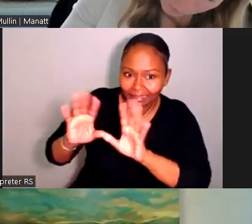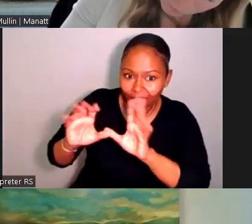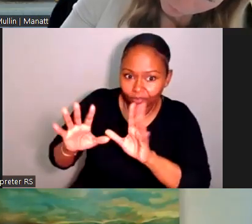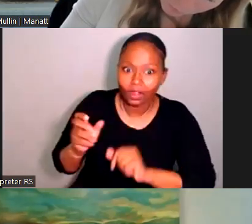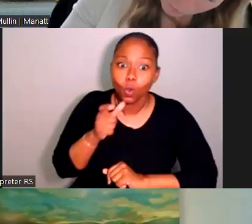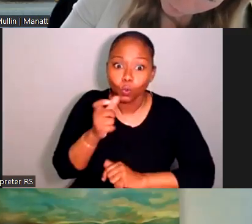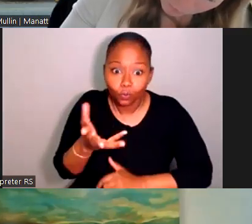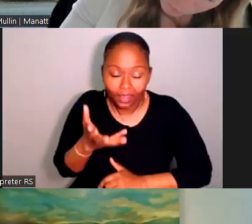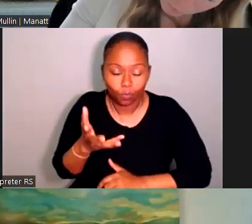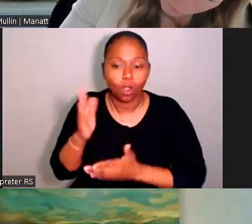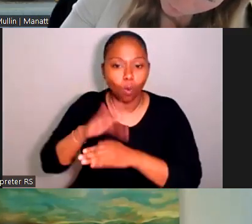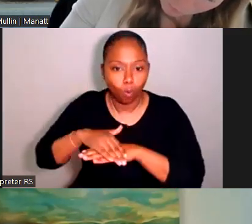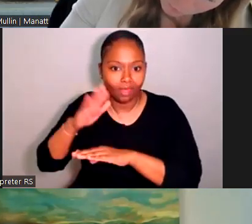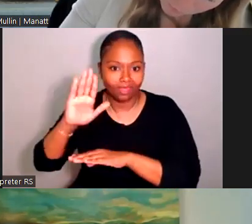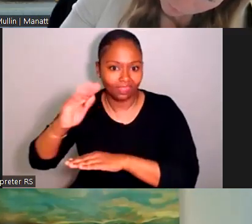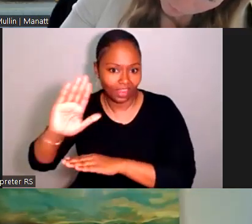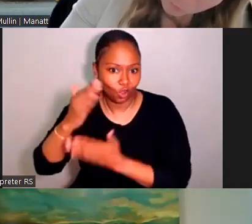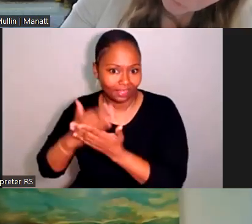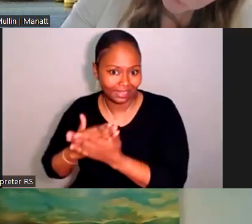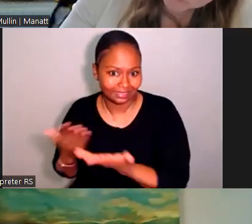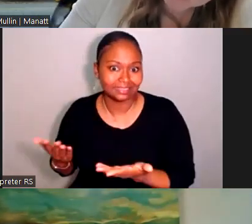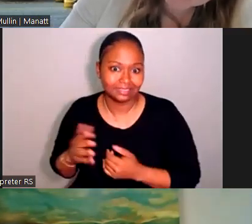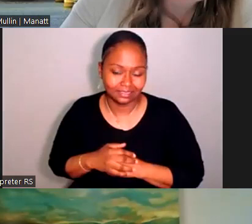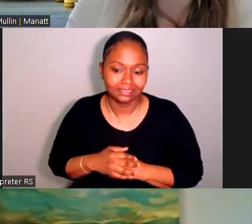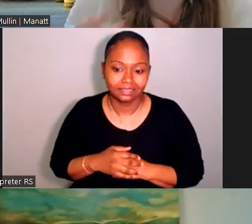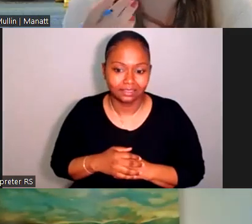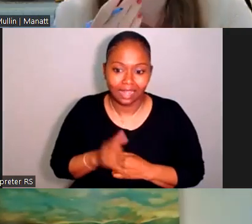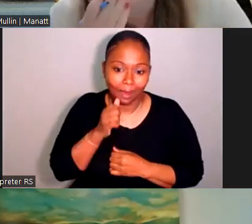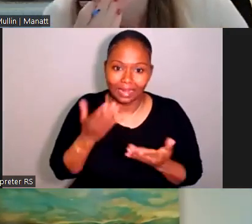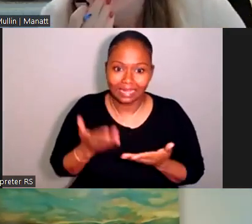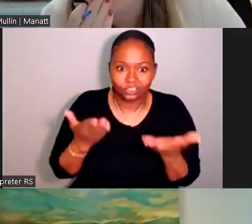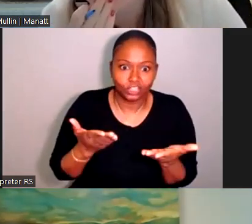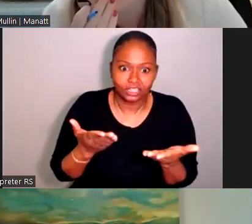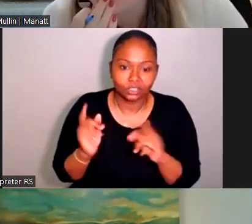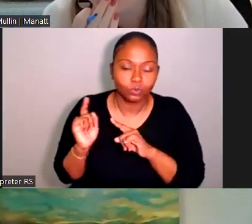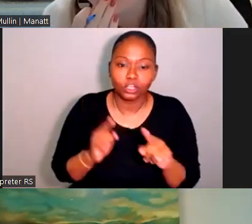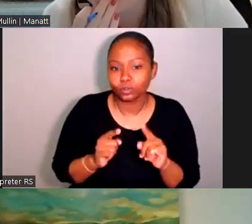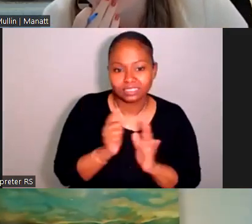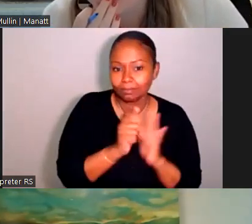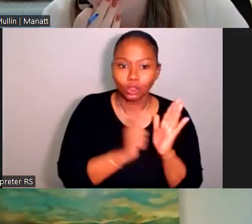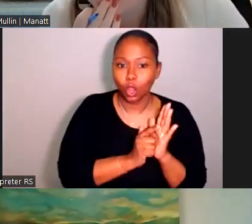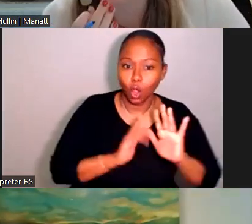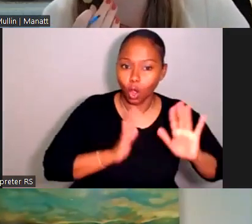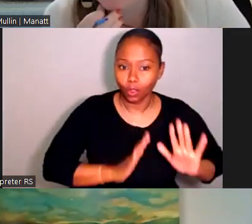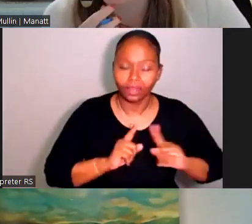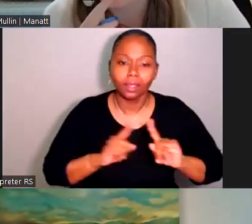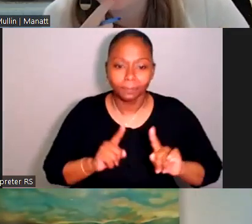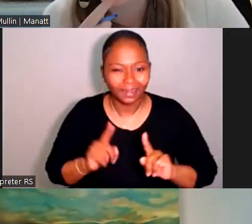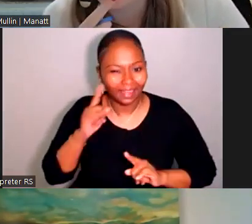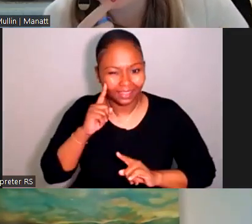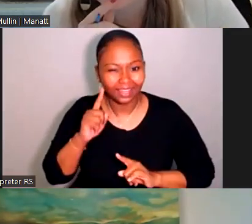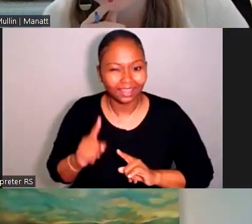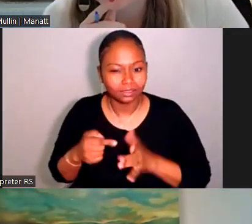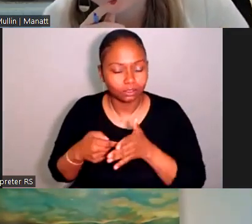have as on their list of visitors, right? So I'm not suggesting we go to a legal standard. I just think that requires, as others have said,